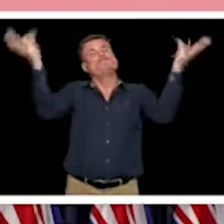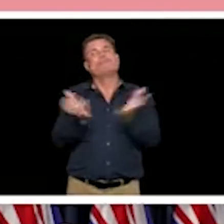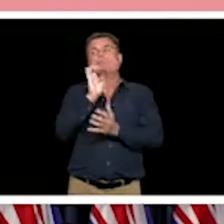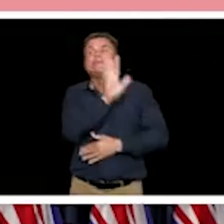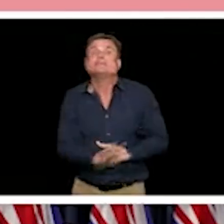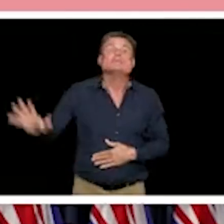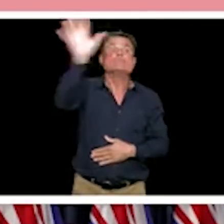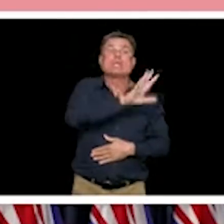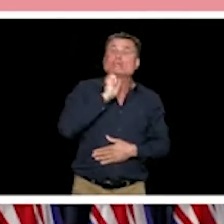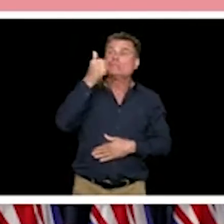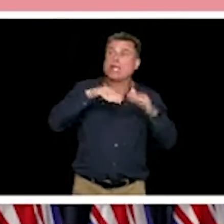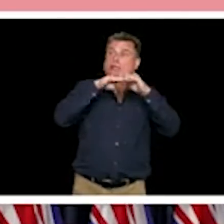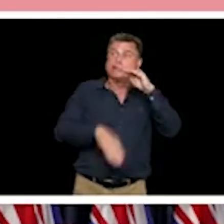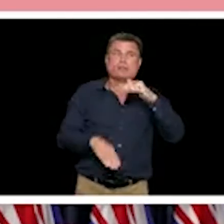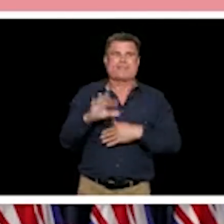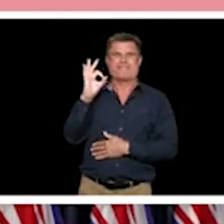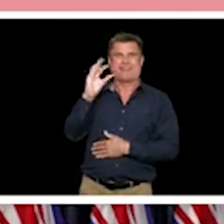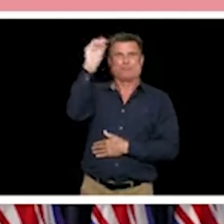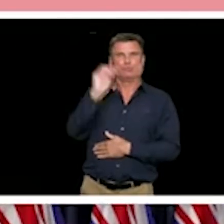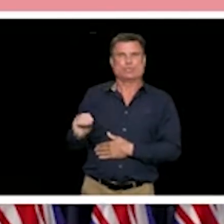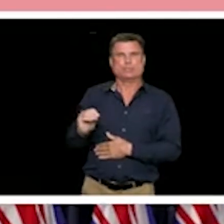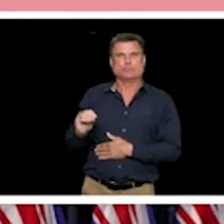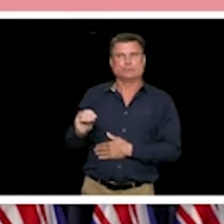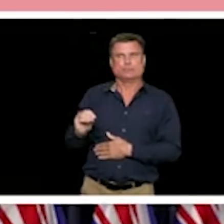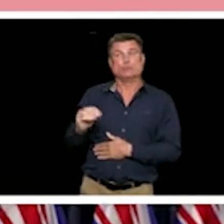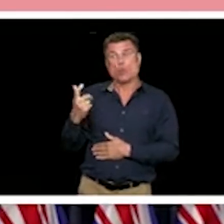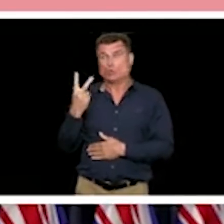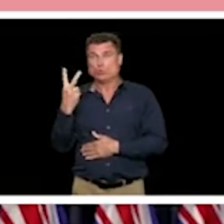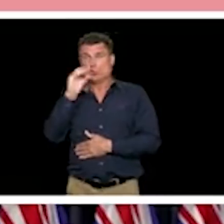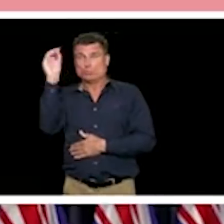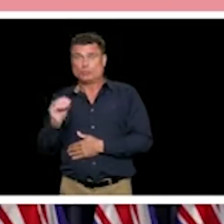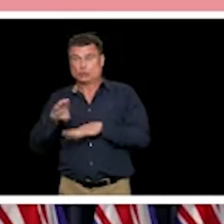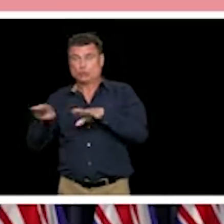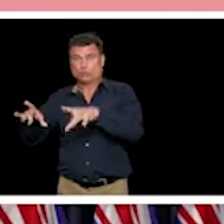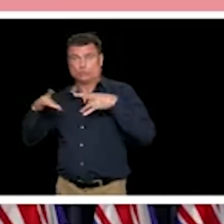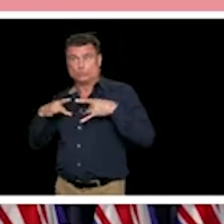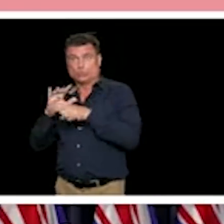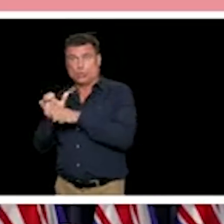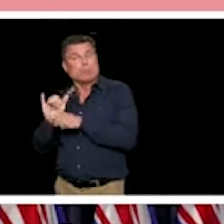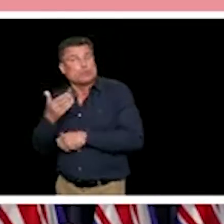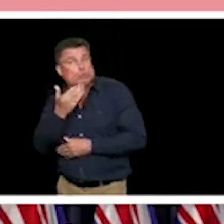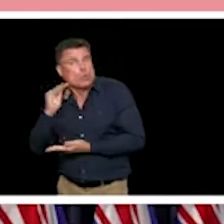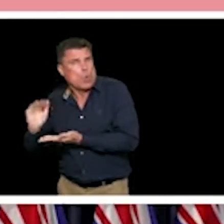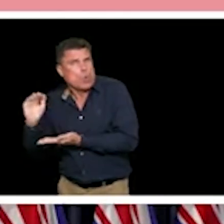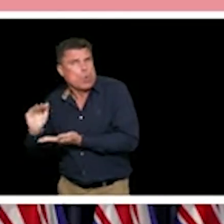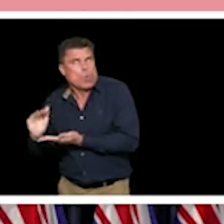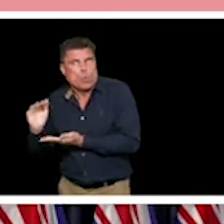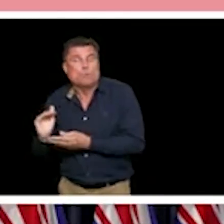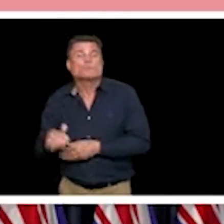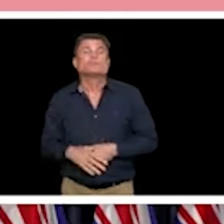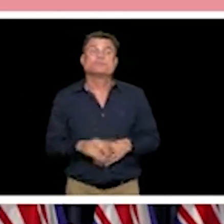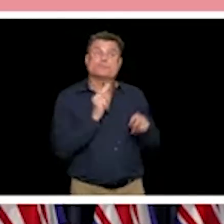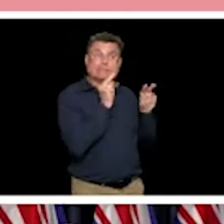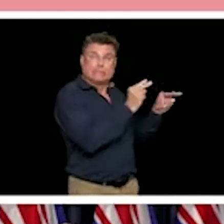they're underrepresented. Same goes for older children, 10 to 19 years of age, where